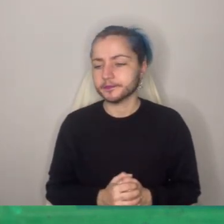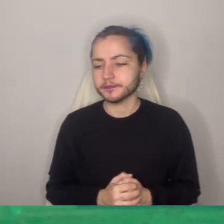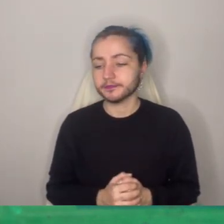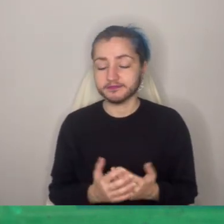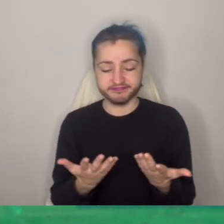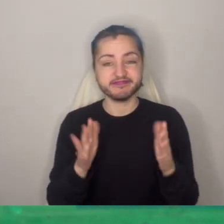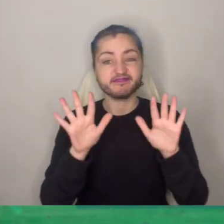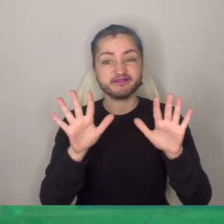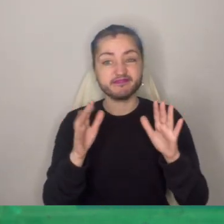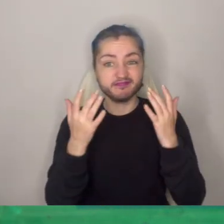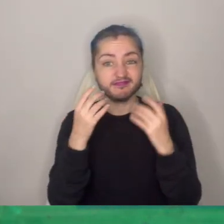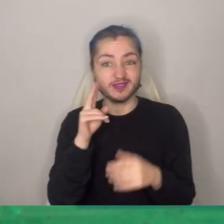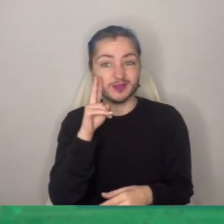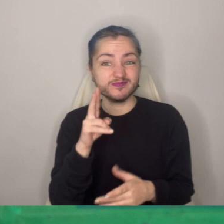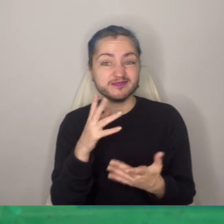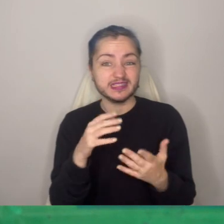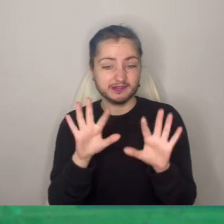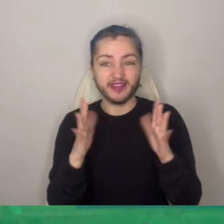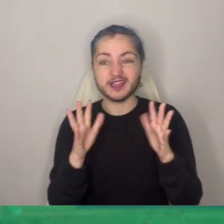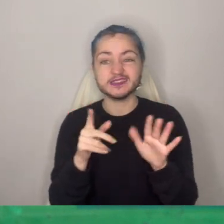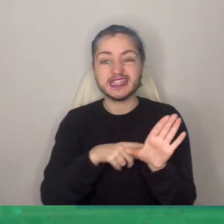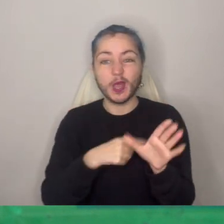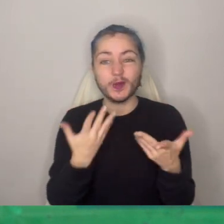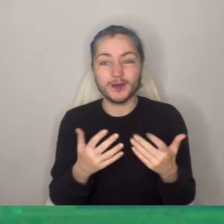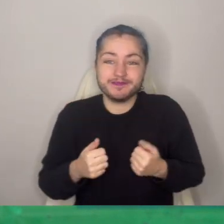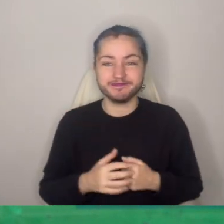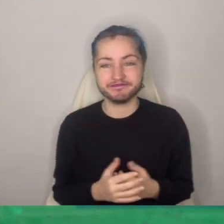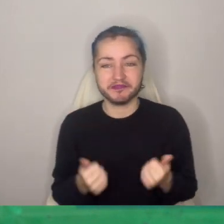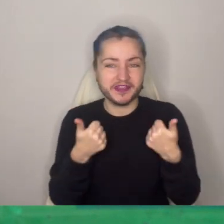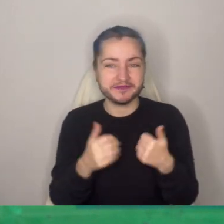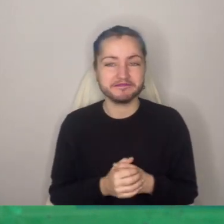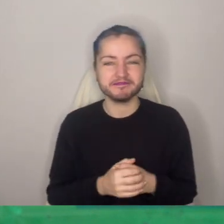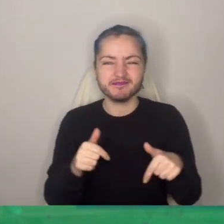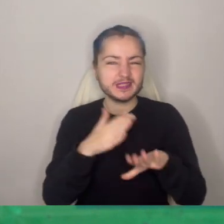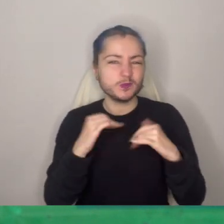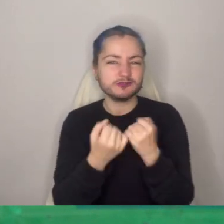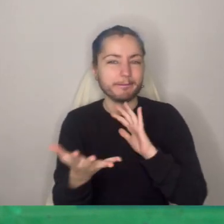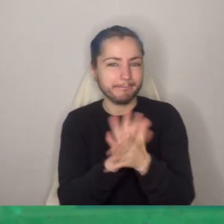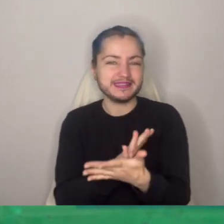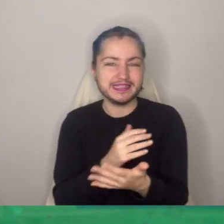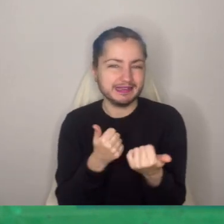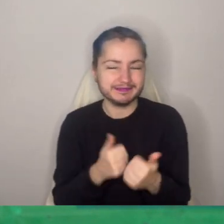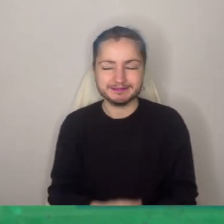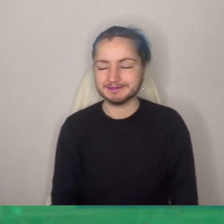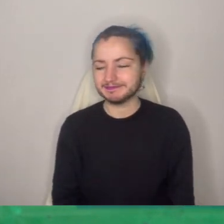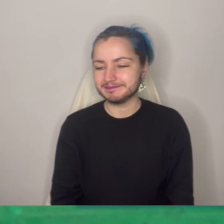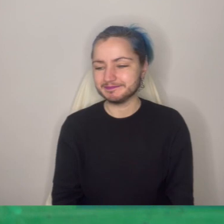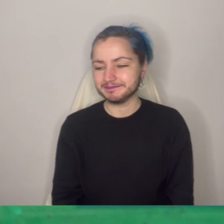Like I said, turmeric will stain your hands. That's okay. We're going to get messy with this workshop anyway.